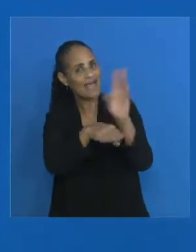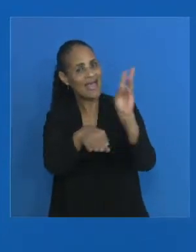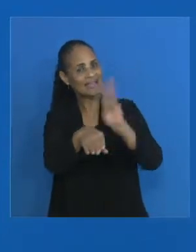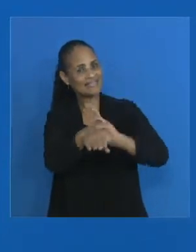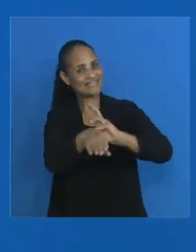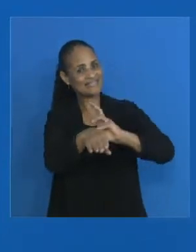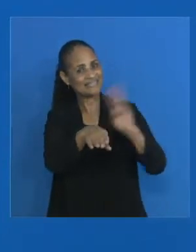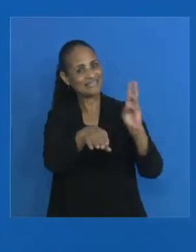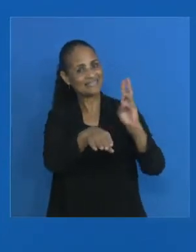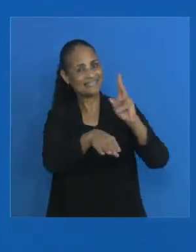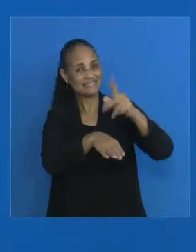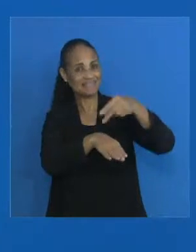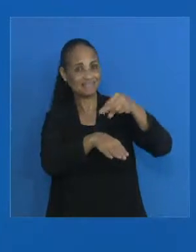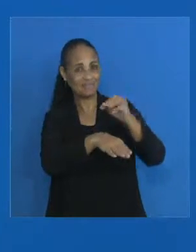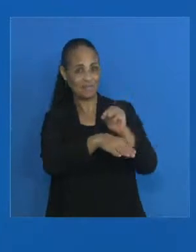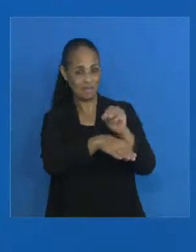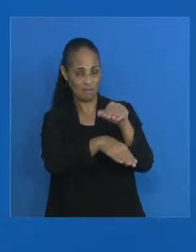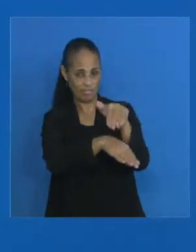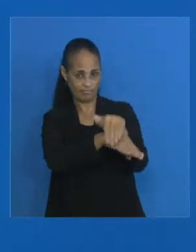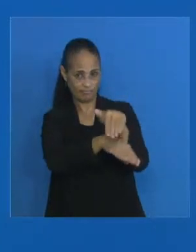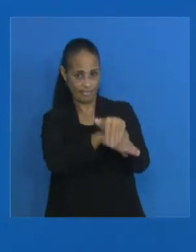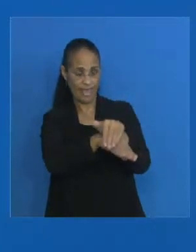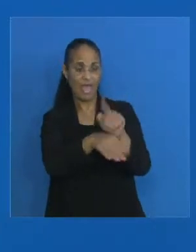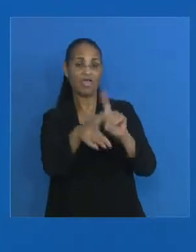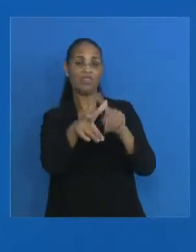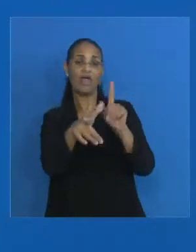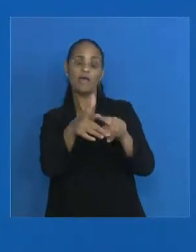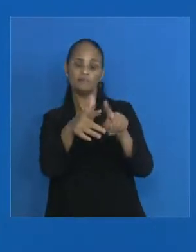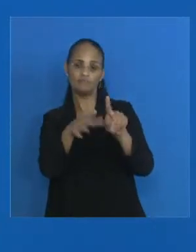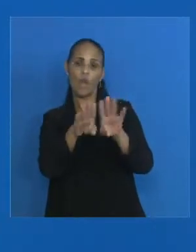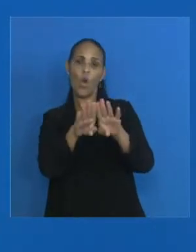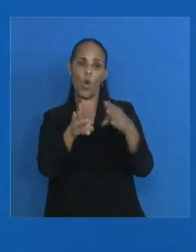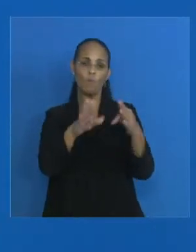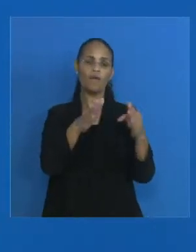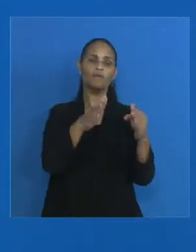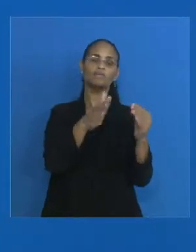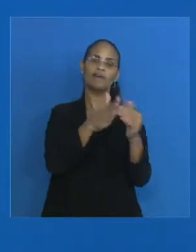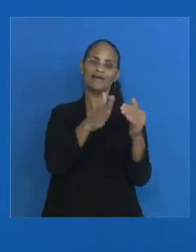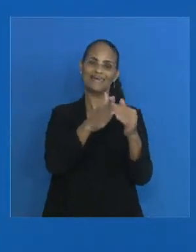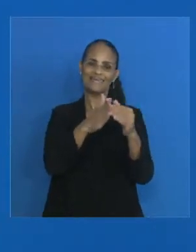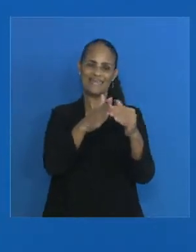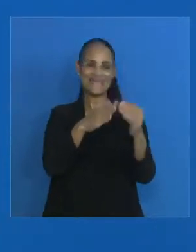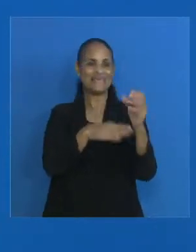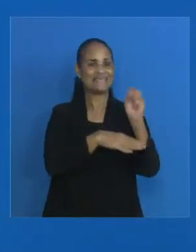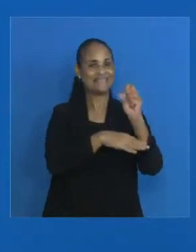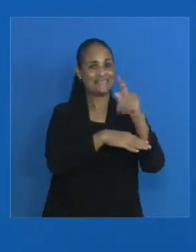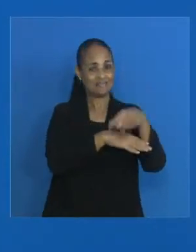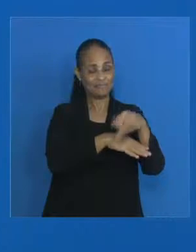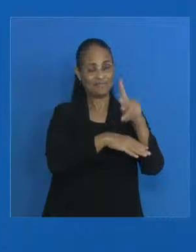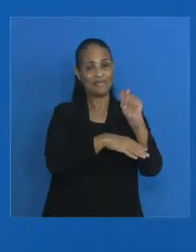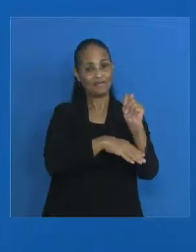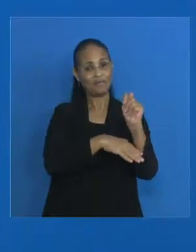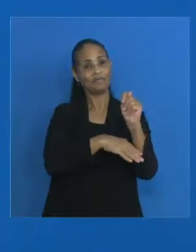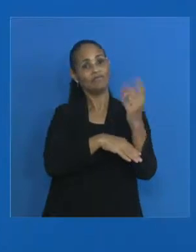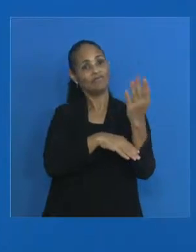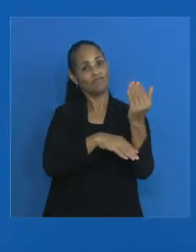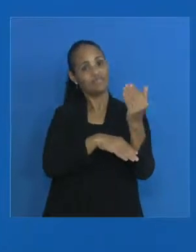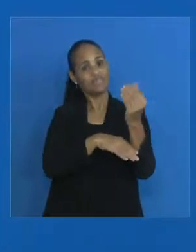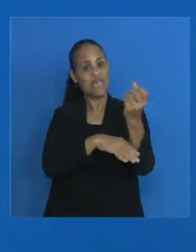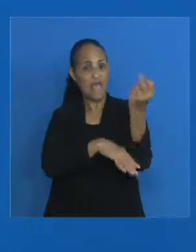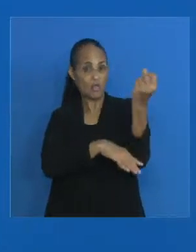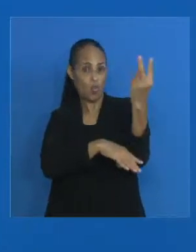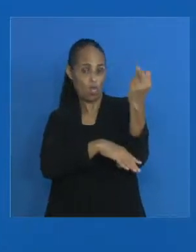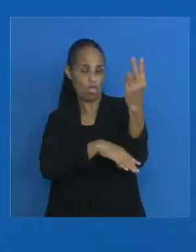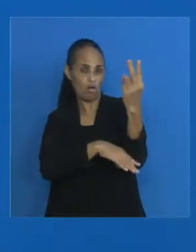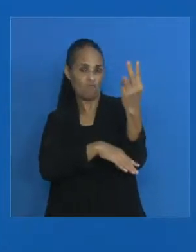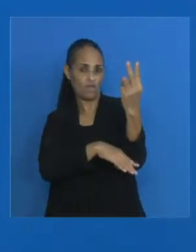6 p.m. and reopen on Tuesday, September the 15th at 12 noon.